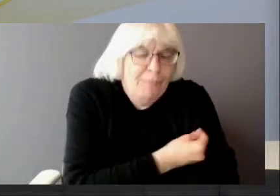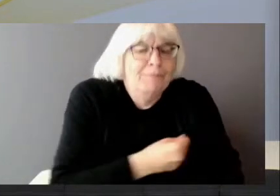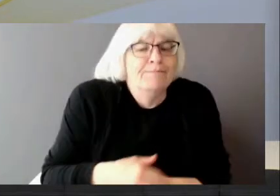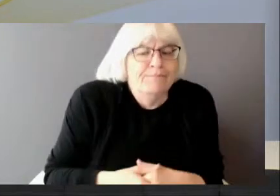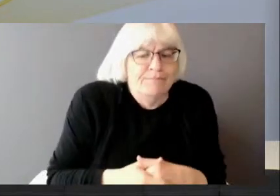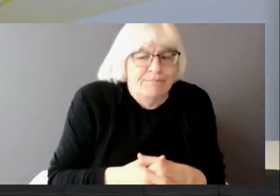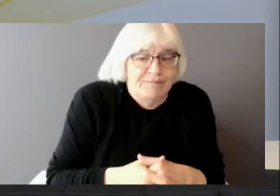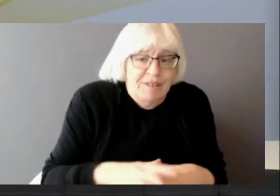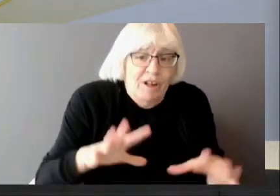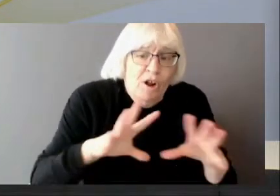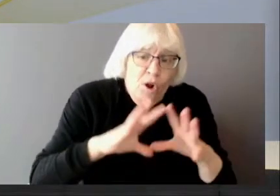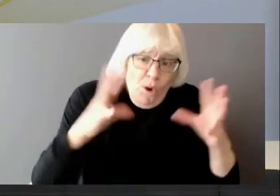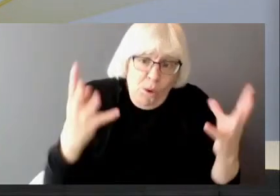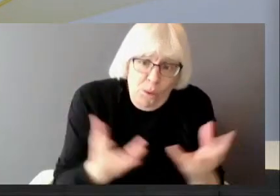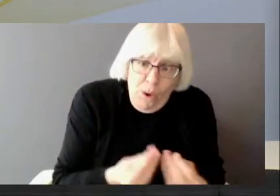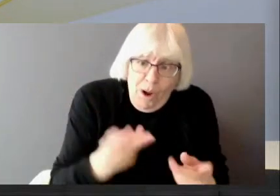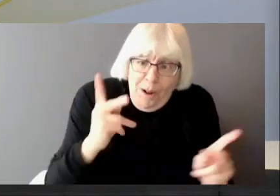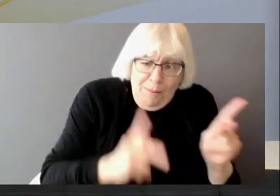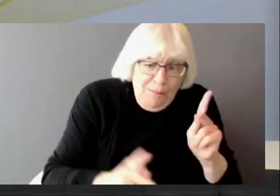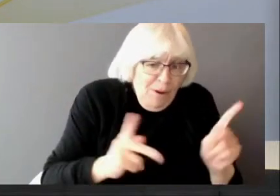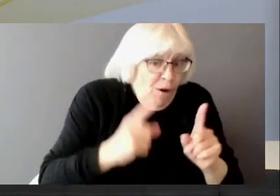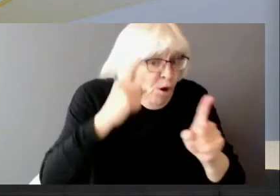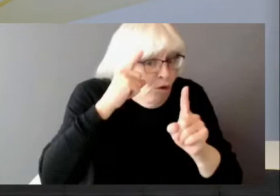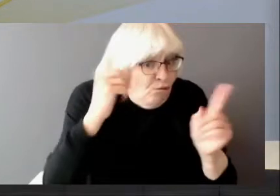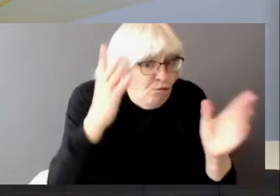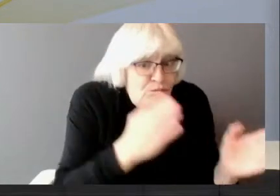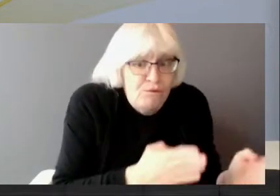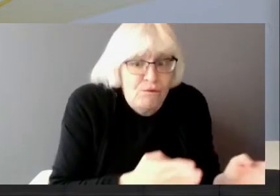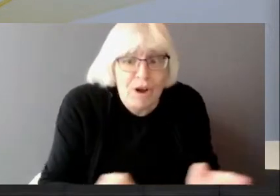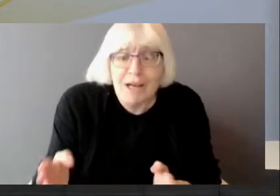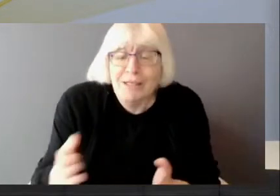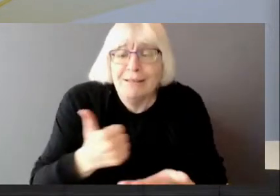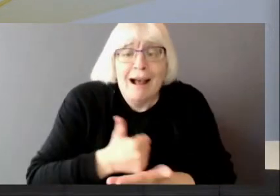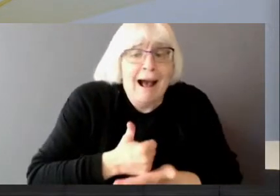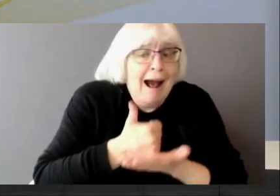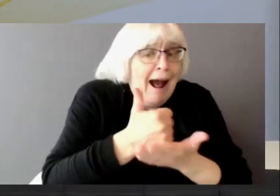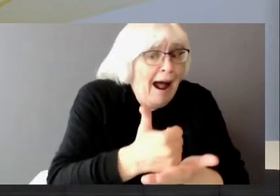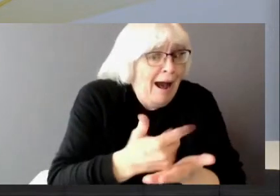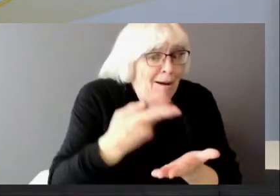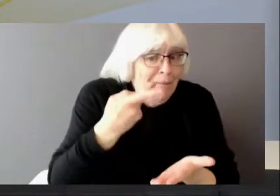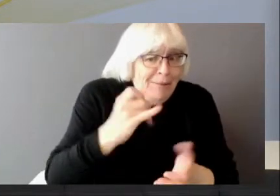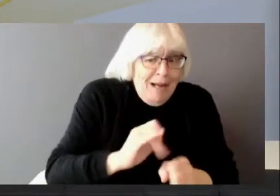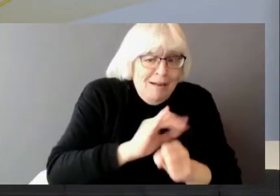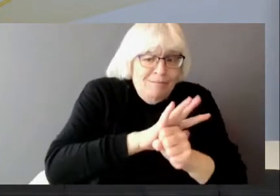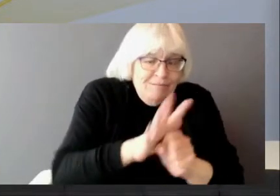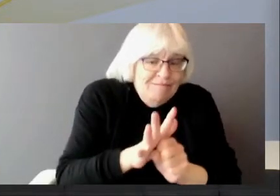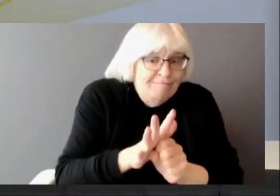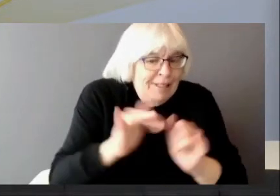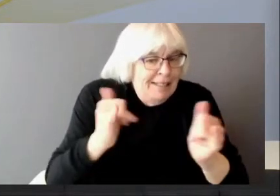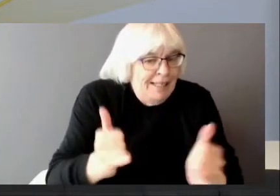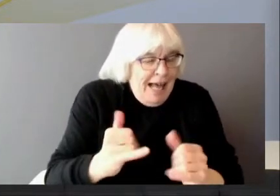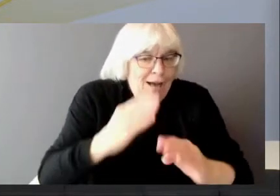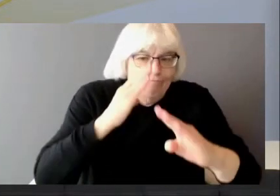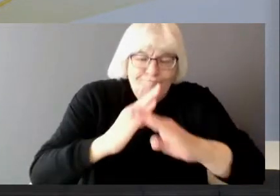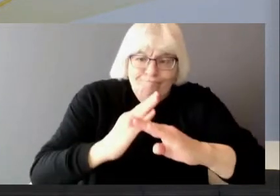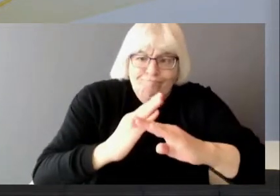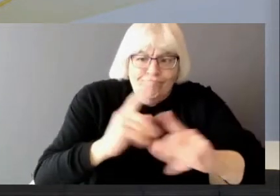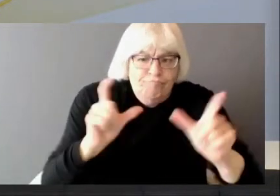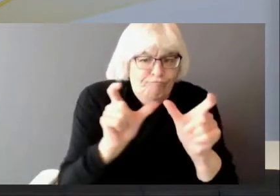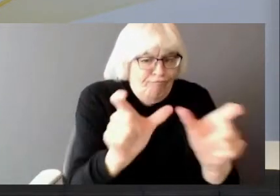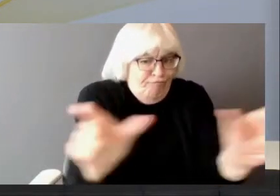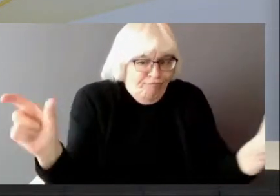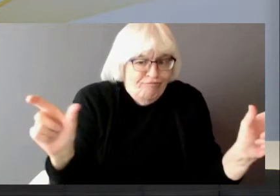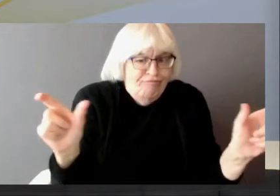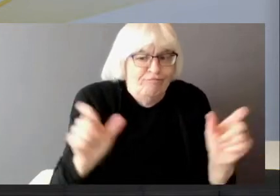keeping COVID-19 out of our province, and if we do get cases, we will work hard to contain the virus and limit